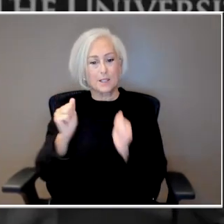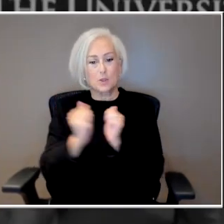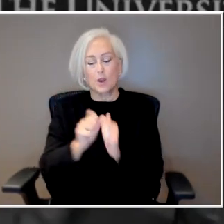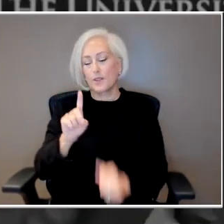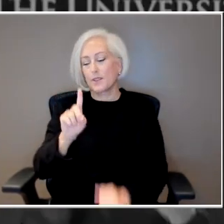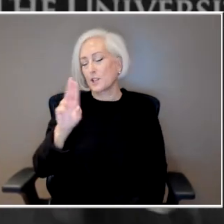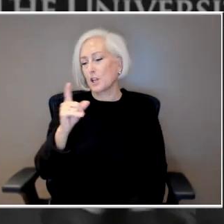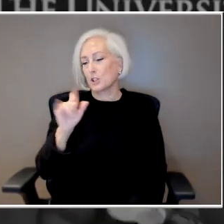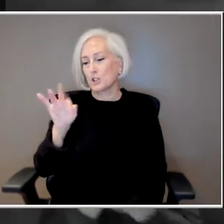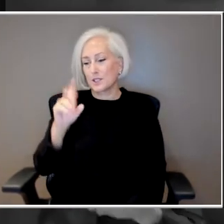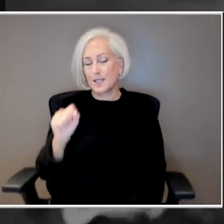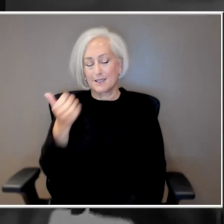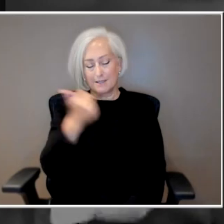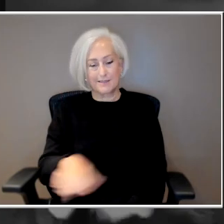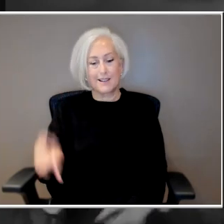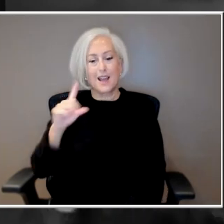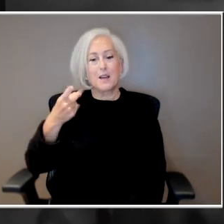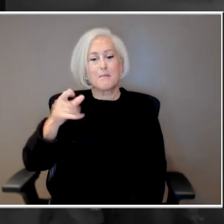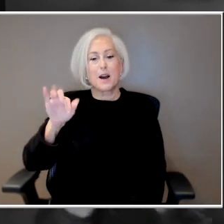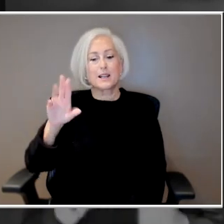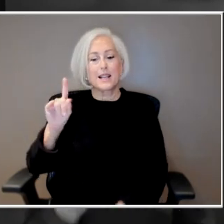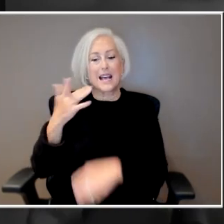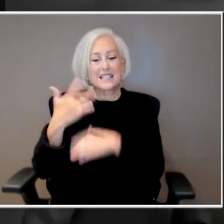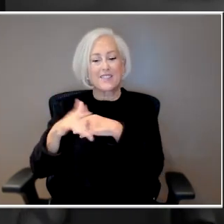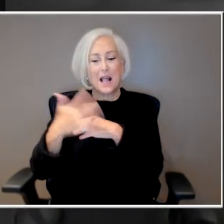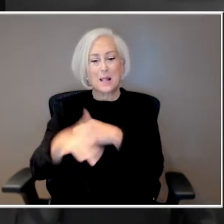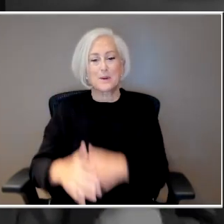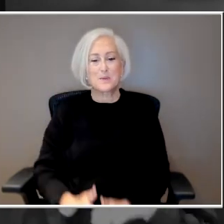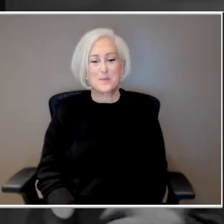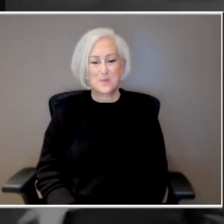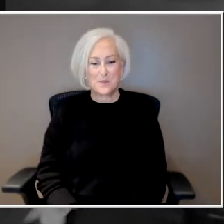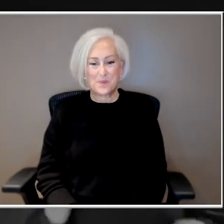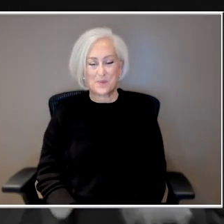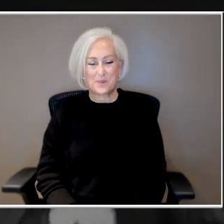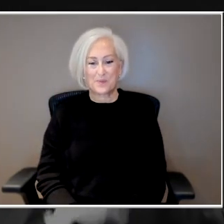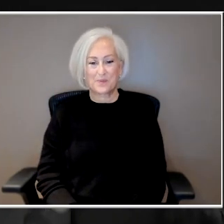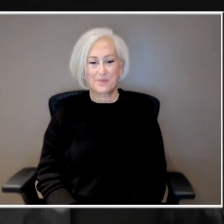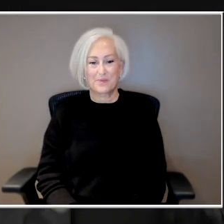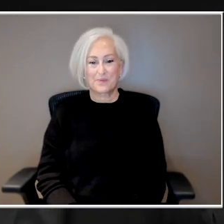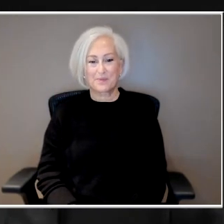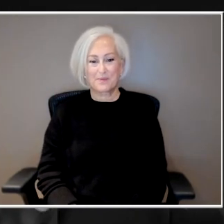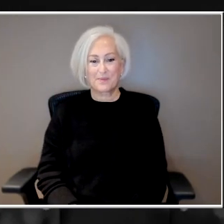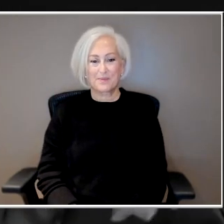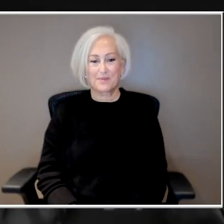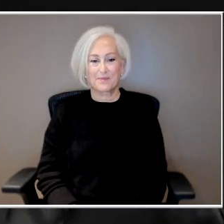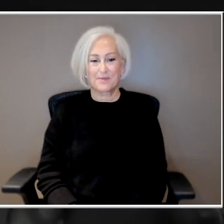Now, everywhere podcasts are available.